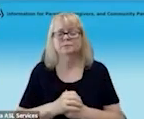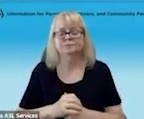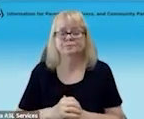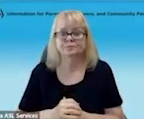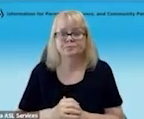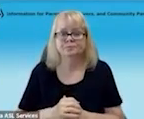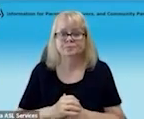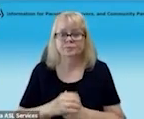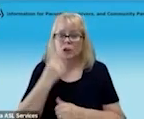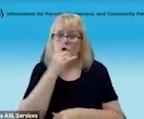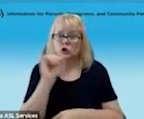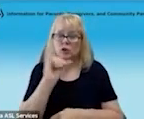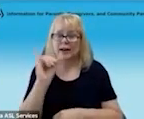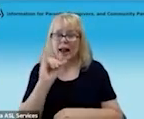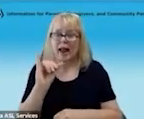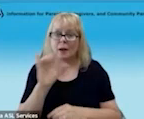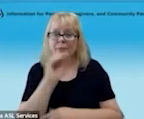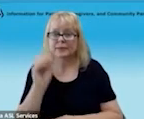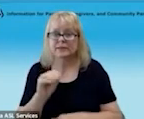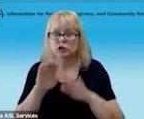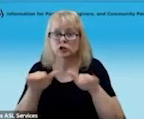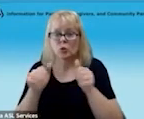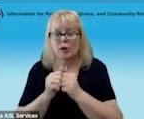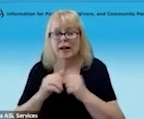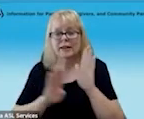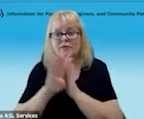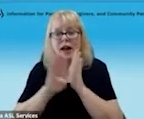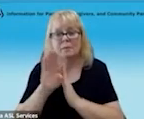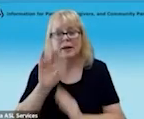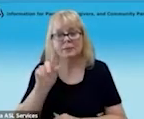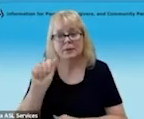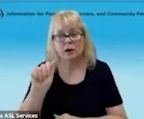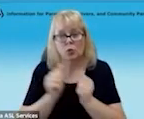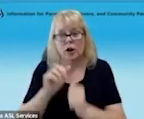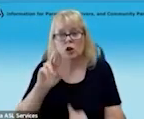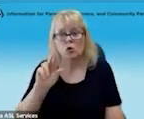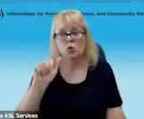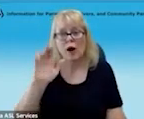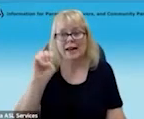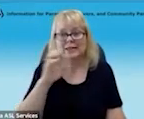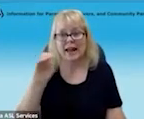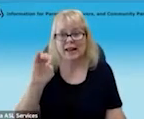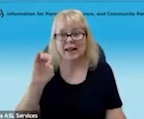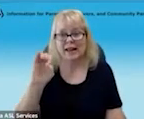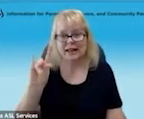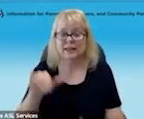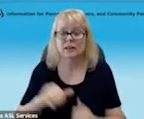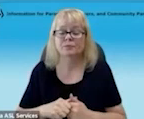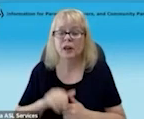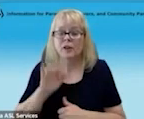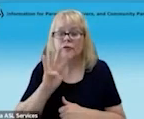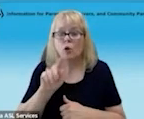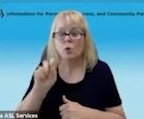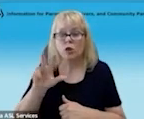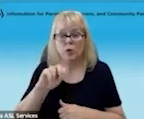with perhaps the exception of Black children, but the lines are very close. Next slide.